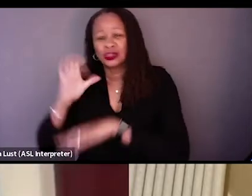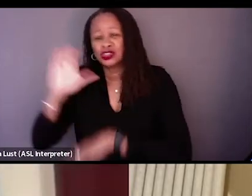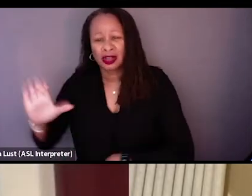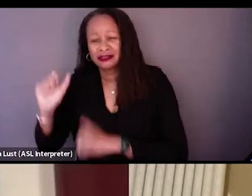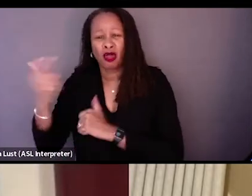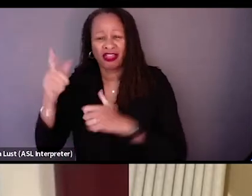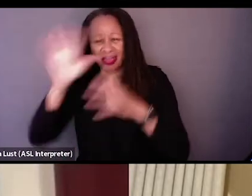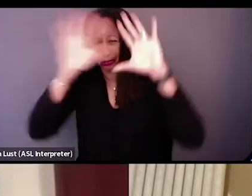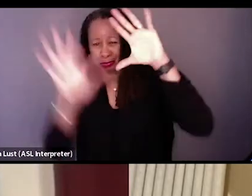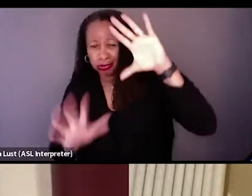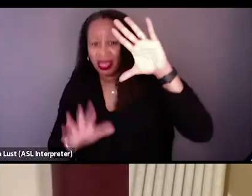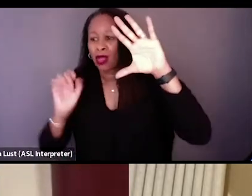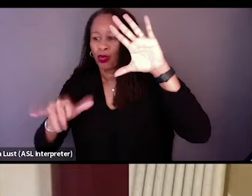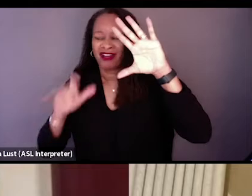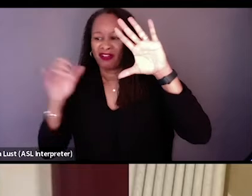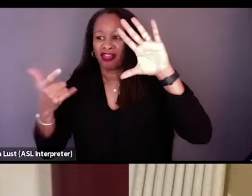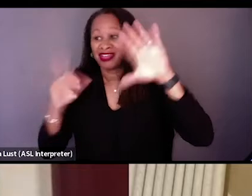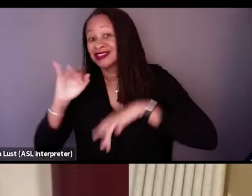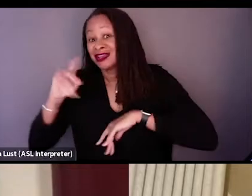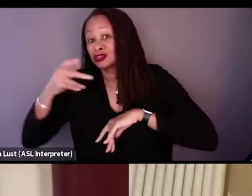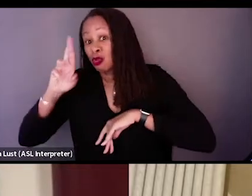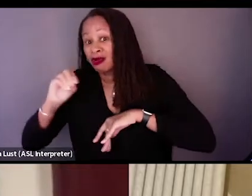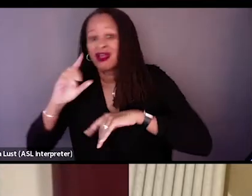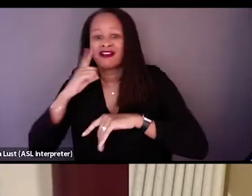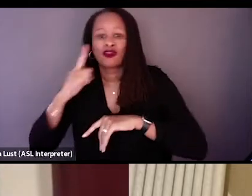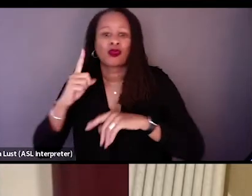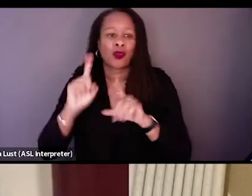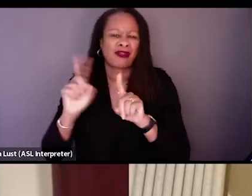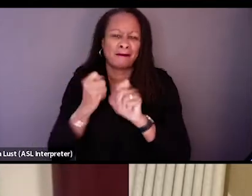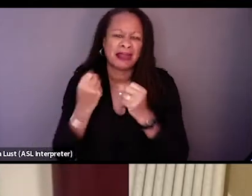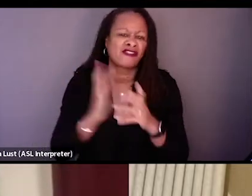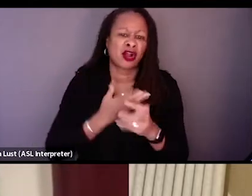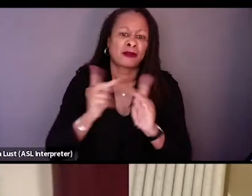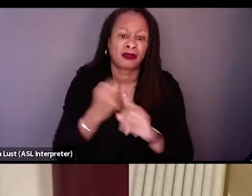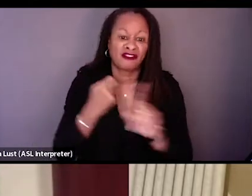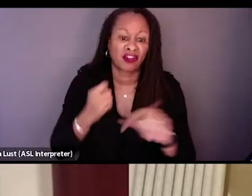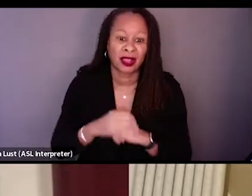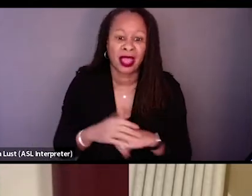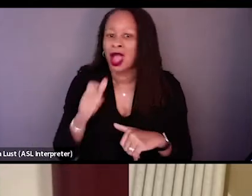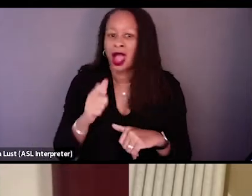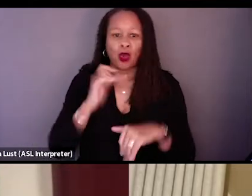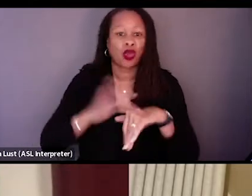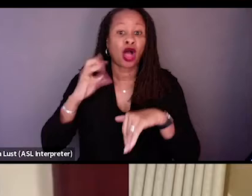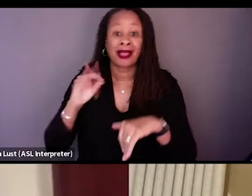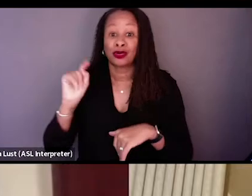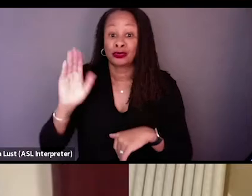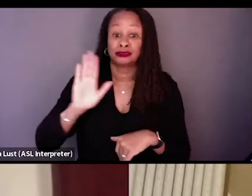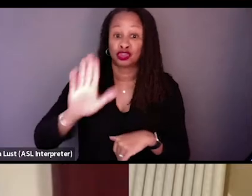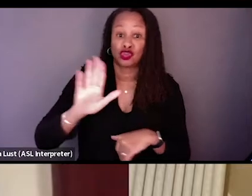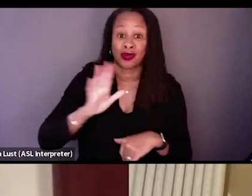is that diaspora from where a good many of our folks came from. Yes. And look, I won't call out your age, but I'll tell you,